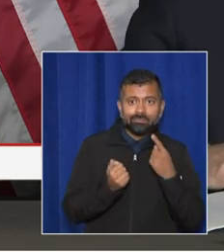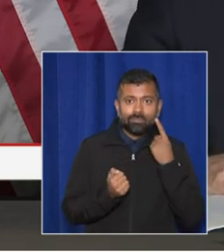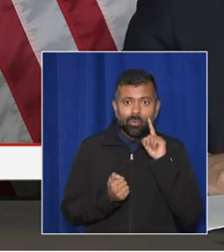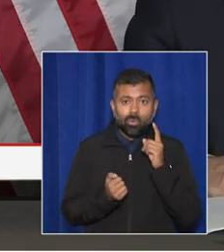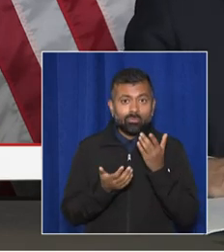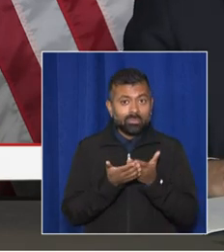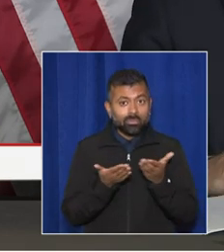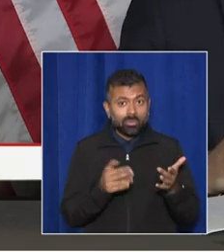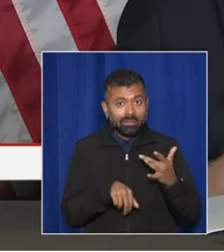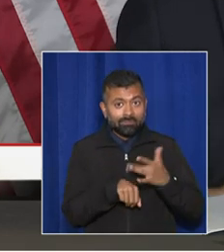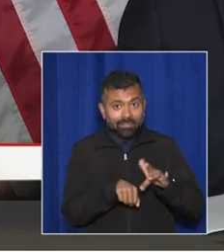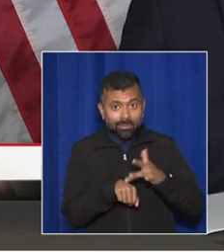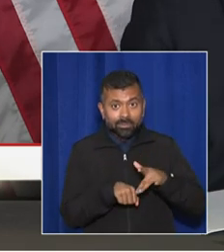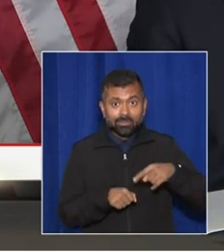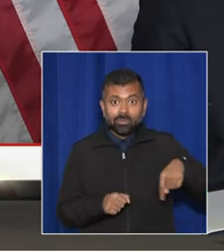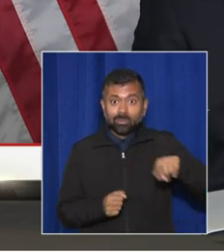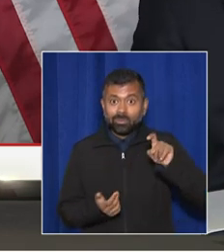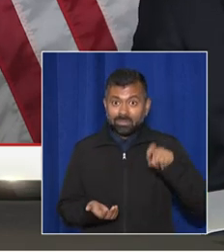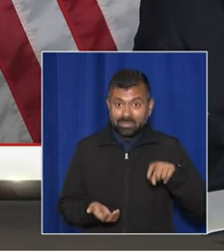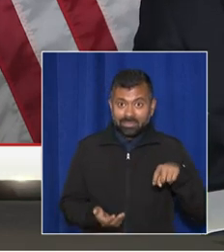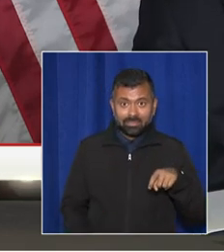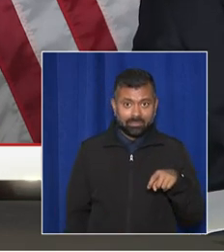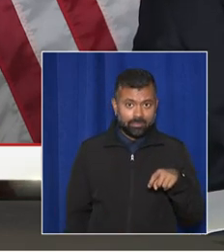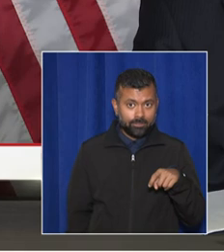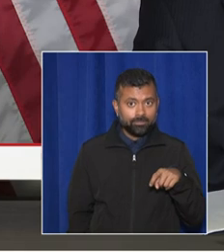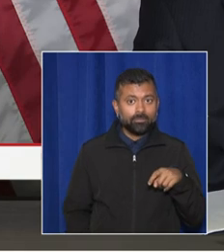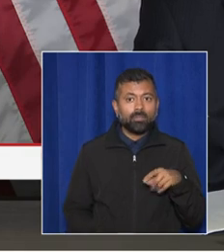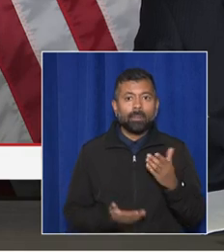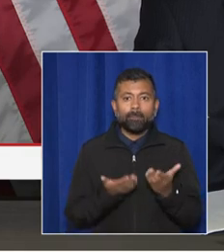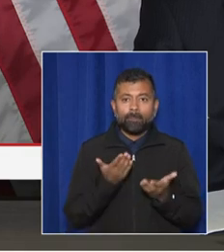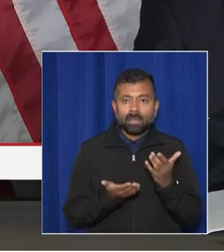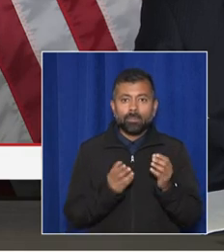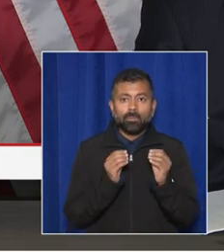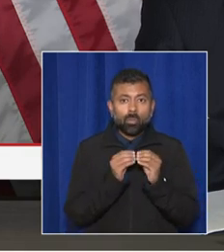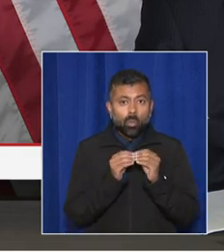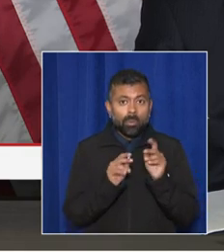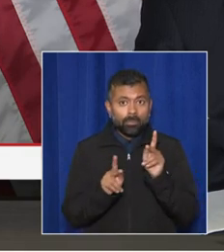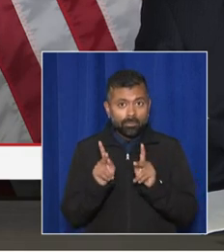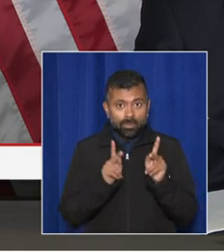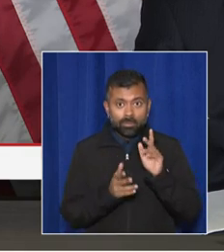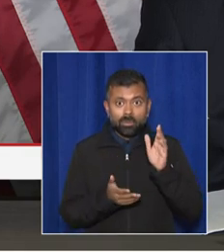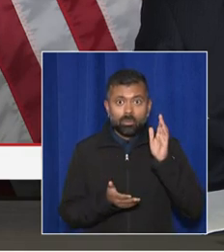need, are they, obviously there may be an influx of people right now, are they